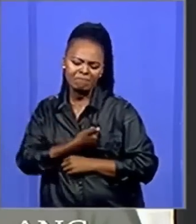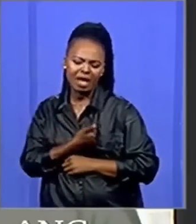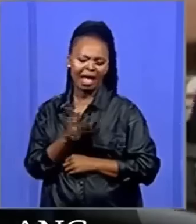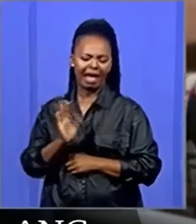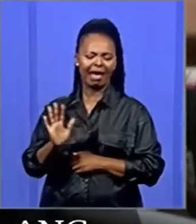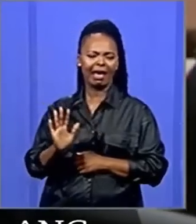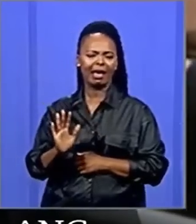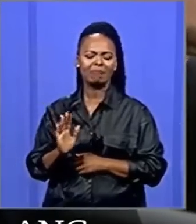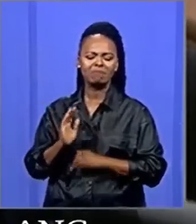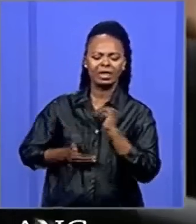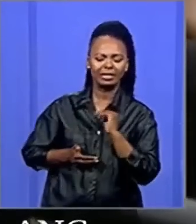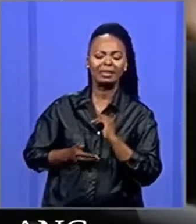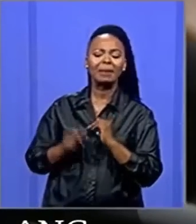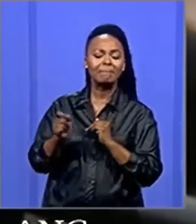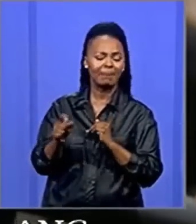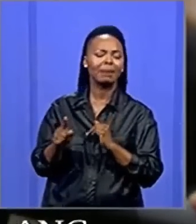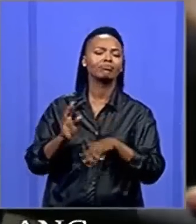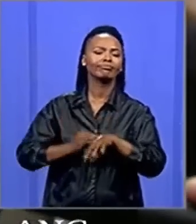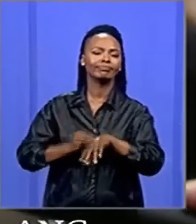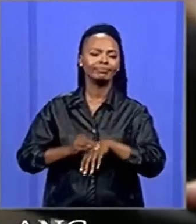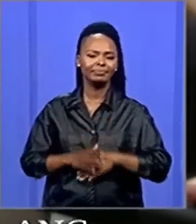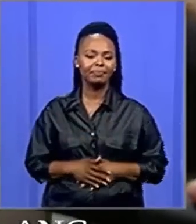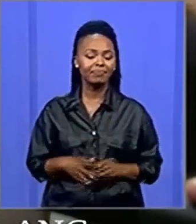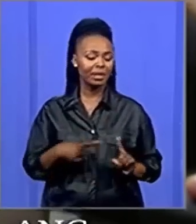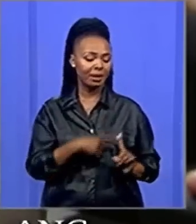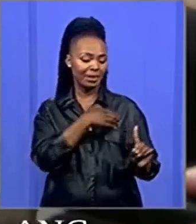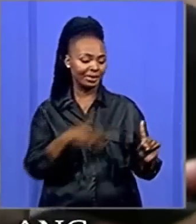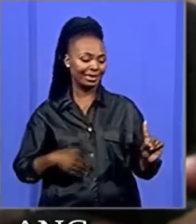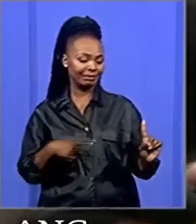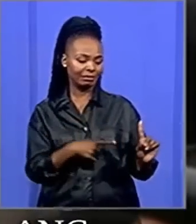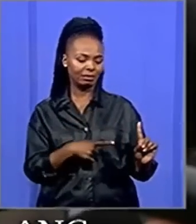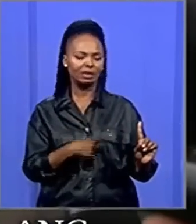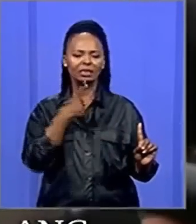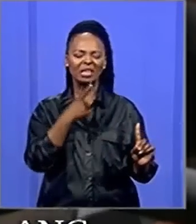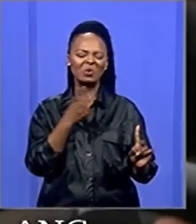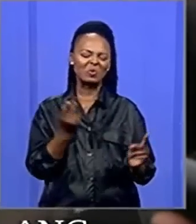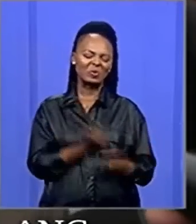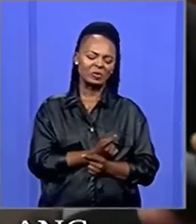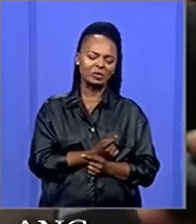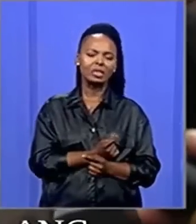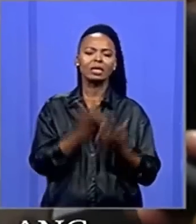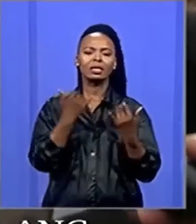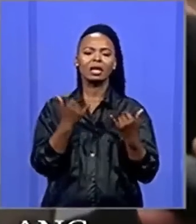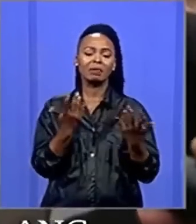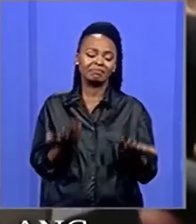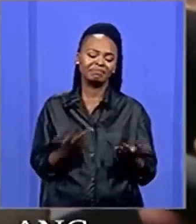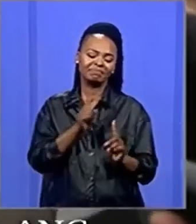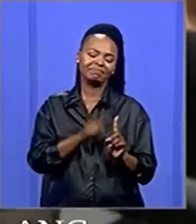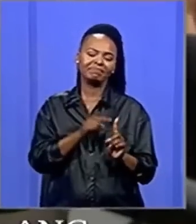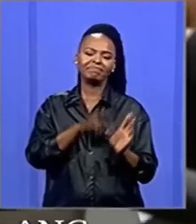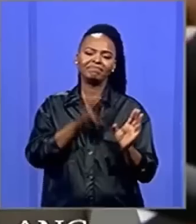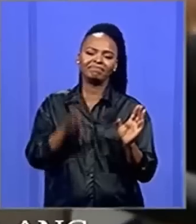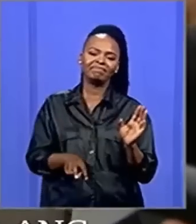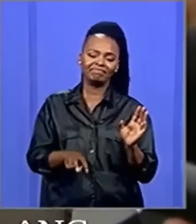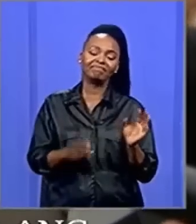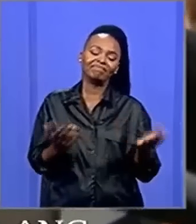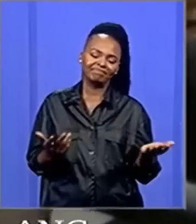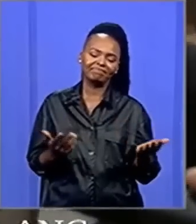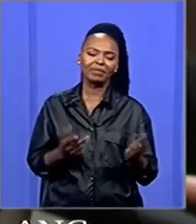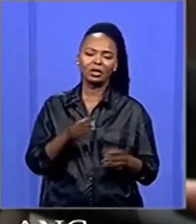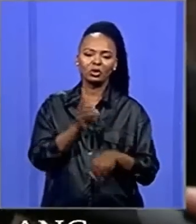friendships. Ka uleleng mopresidente Cyril Ramaphosa o re ba ikwahlaya ka ho itokolla ha Ngaka Msimang. So we do regret